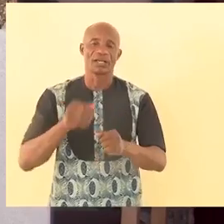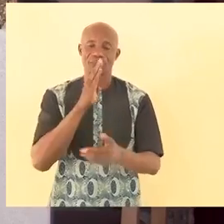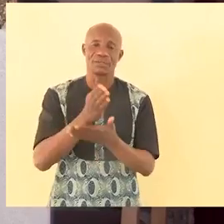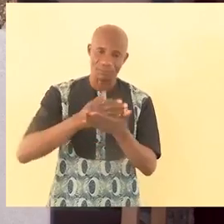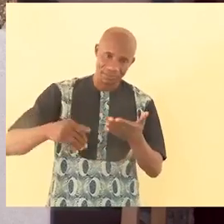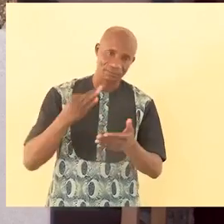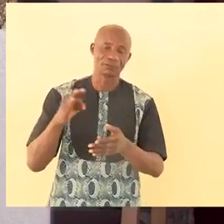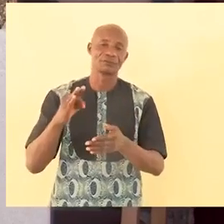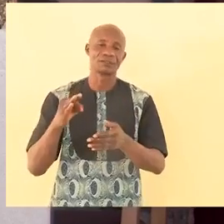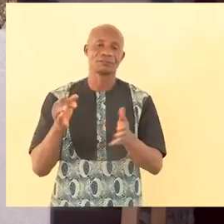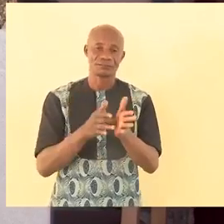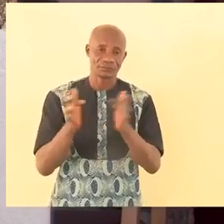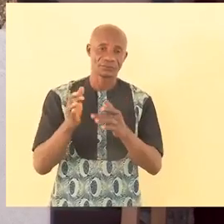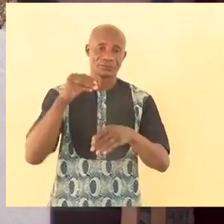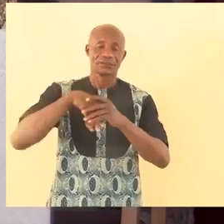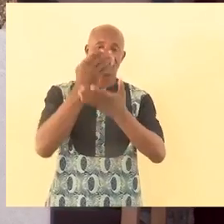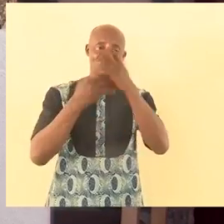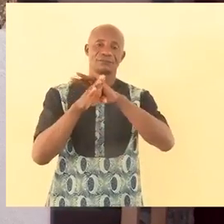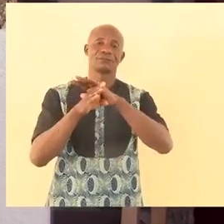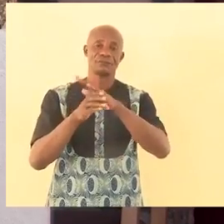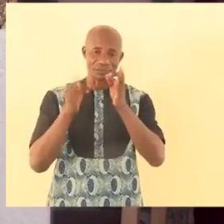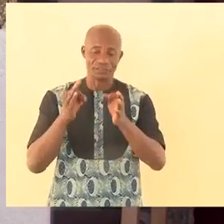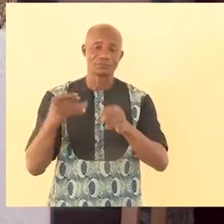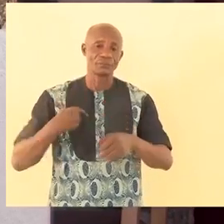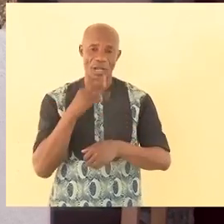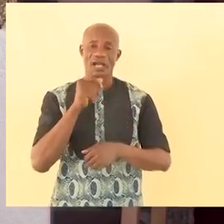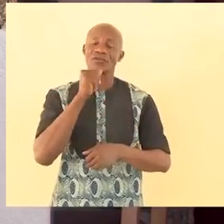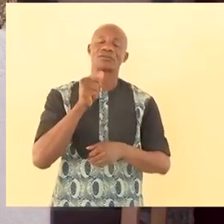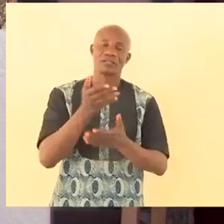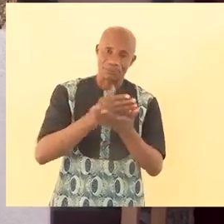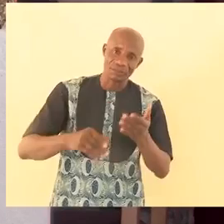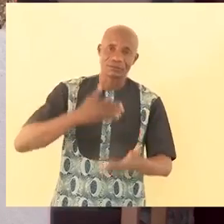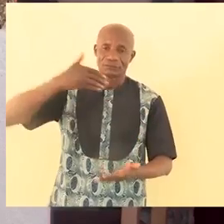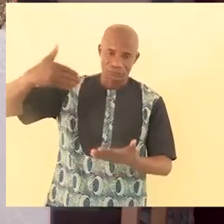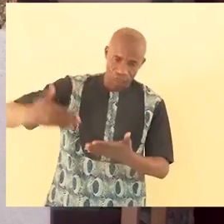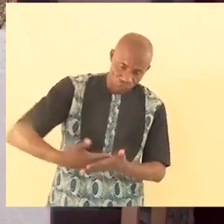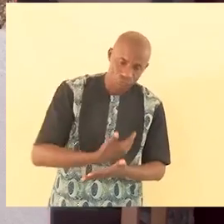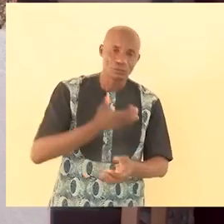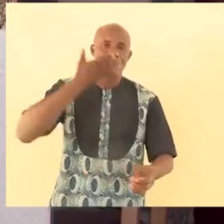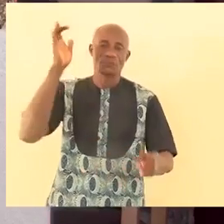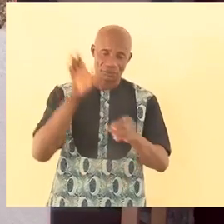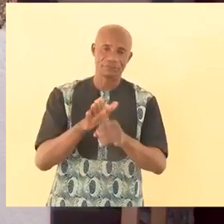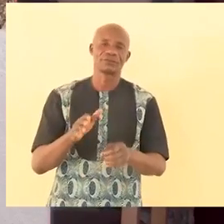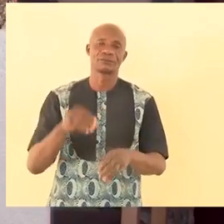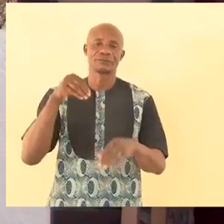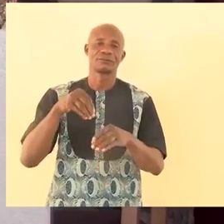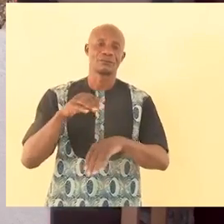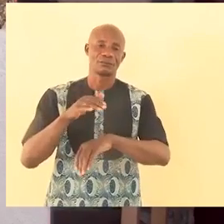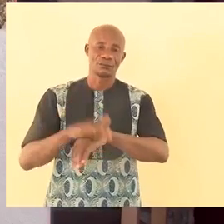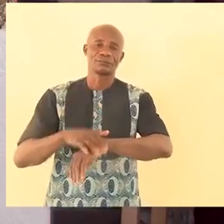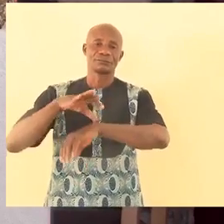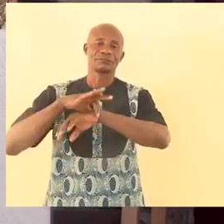part of the dispensation of Jesus in heaven if we are not part of the new covenant he has enacted on earth.